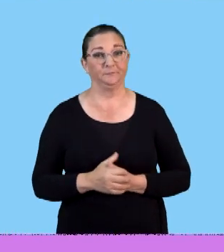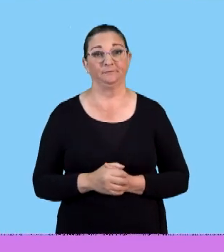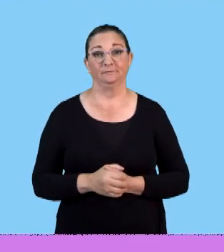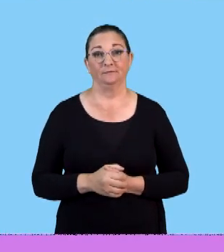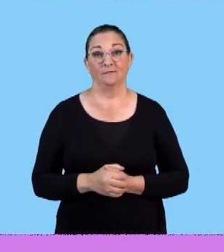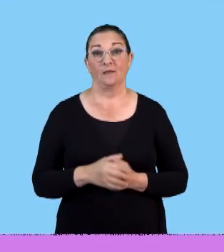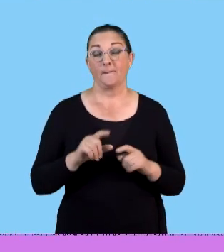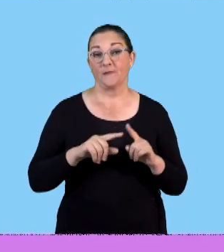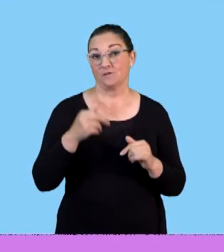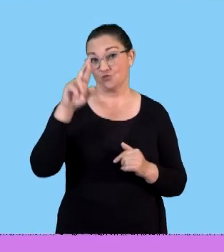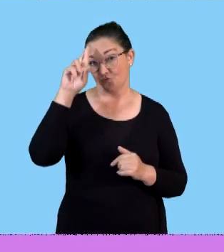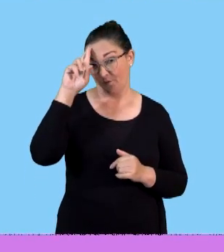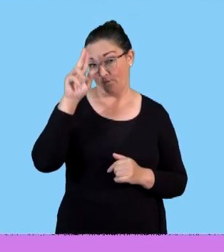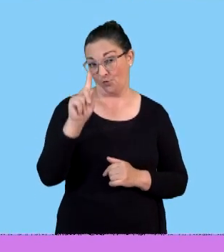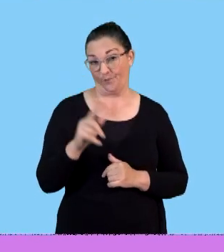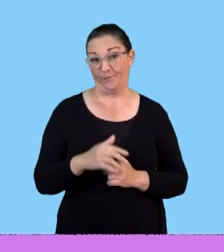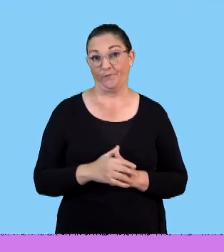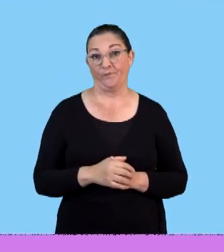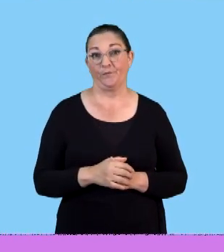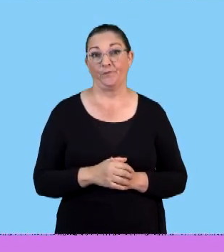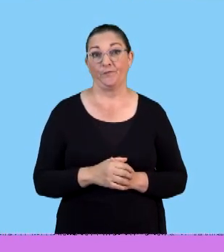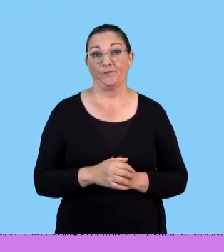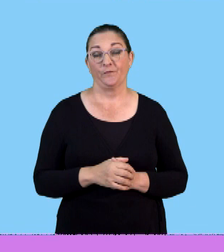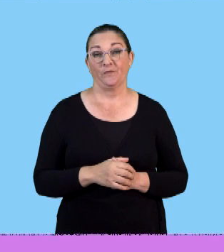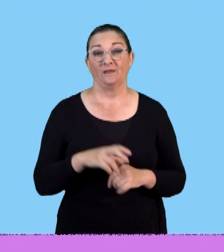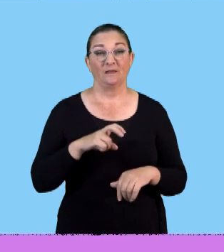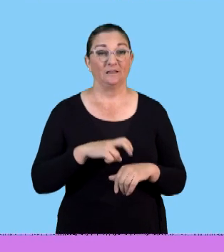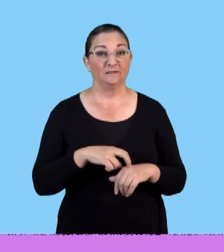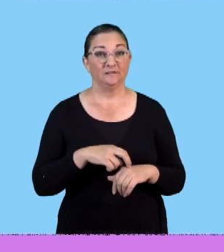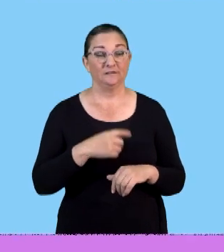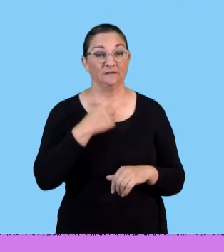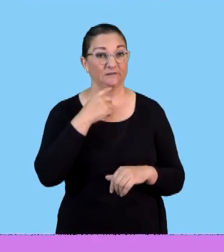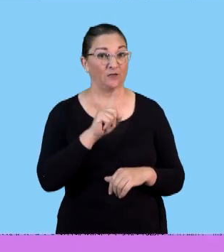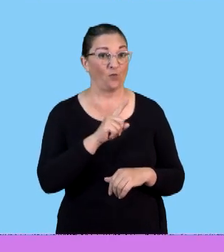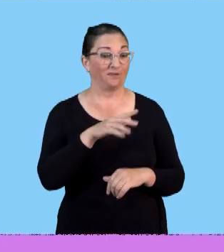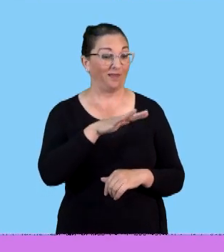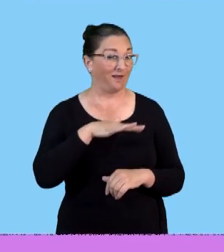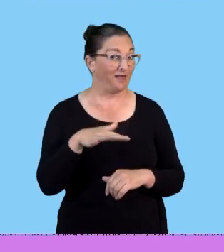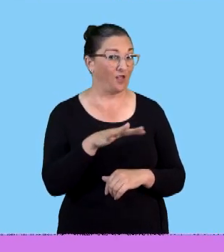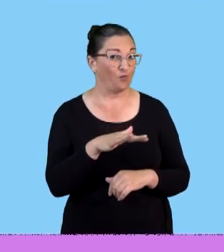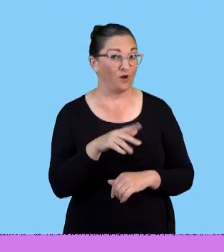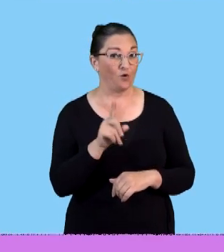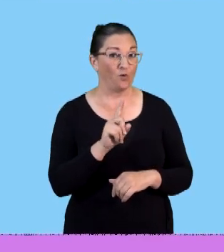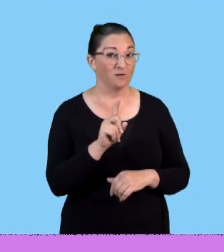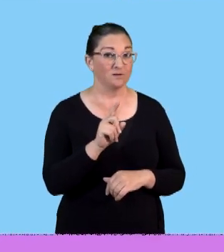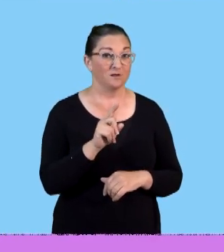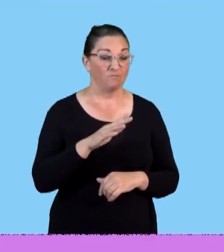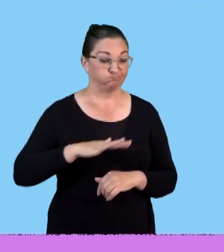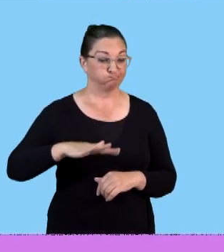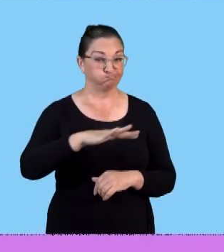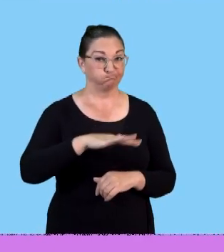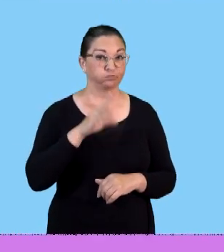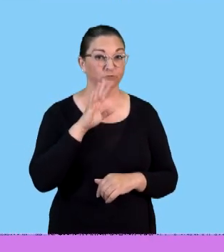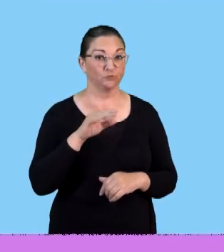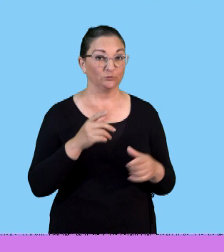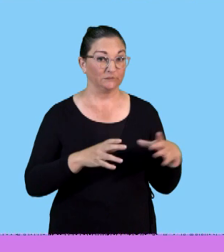not. Right? Remember, we said, just to take you back, the area, right, basically this here,